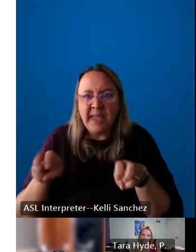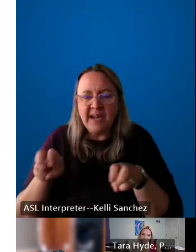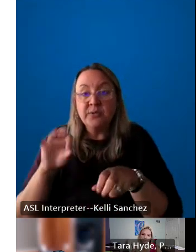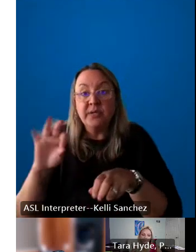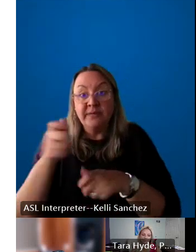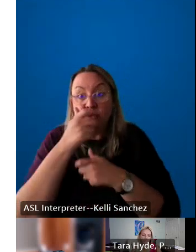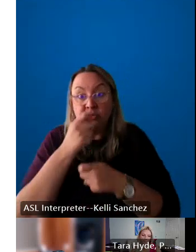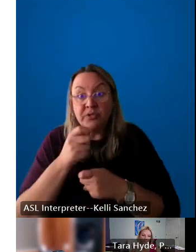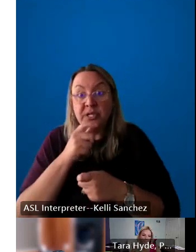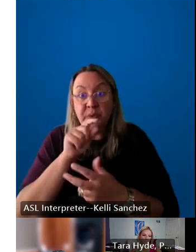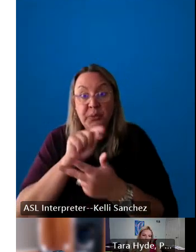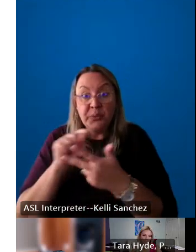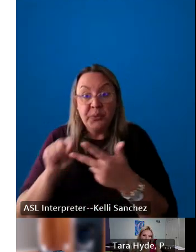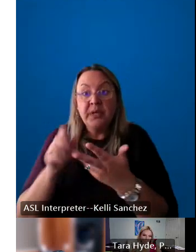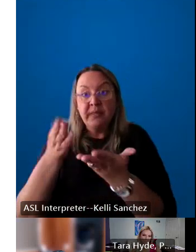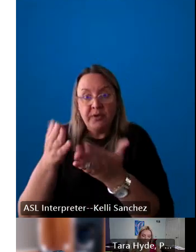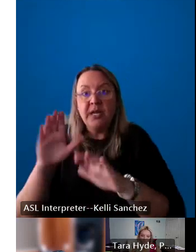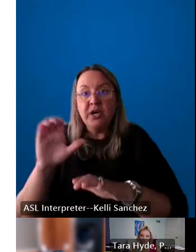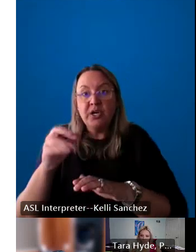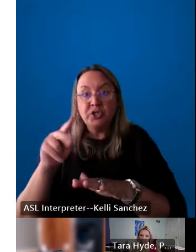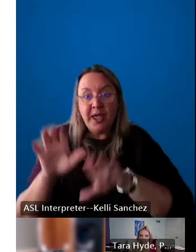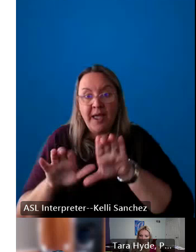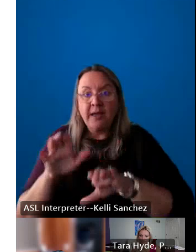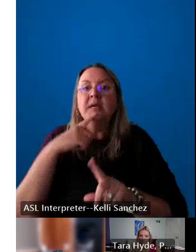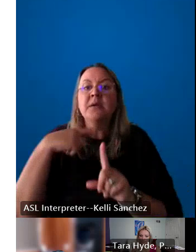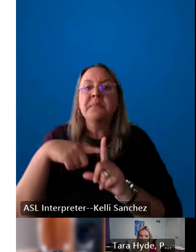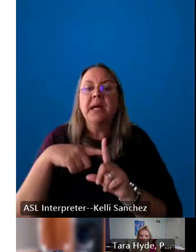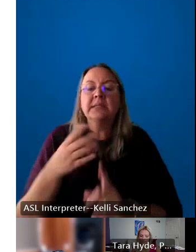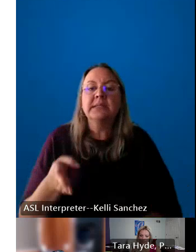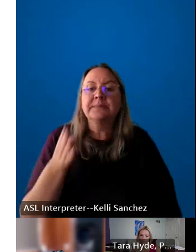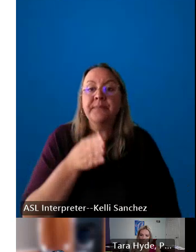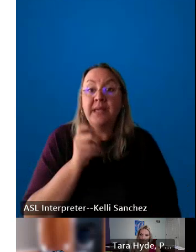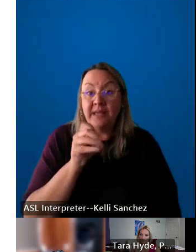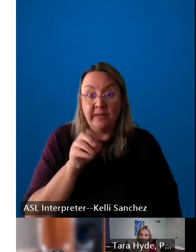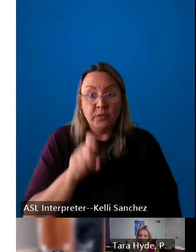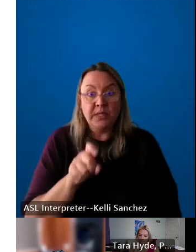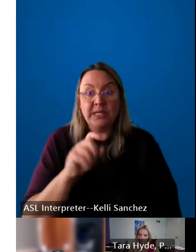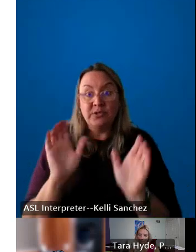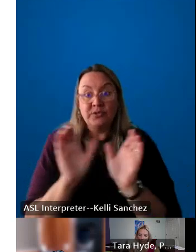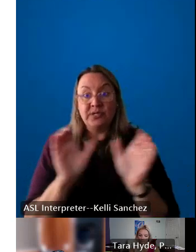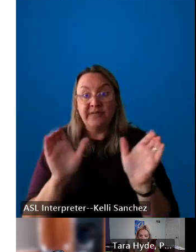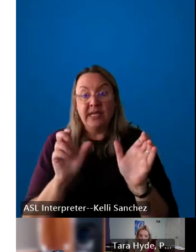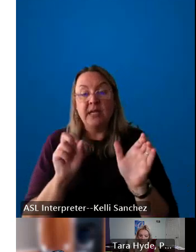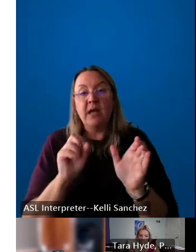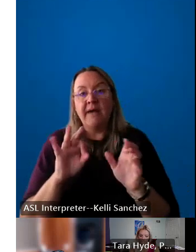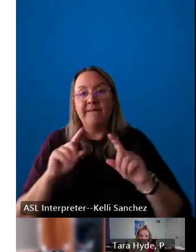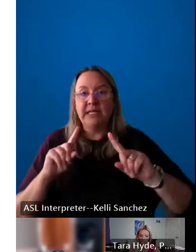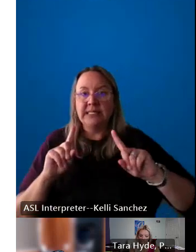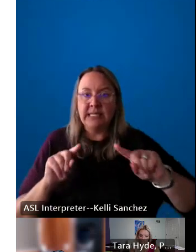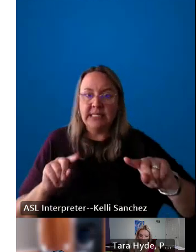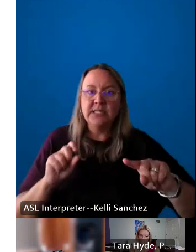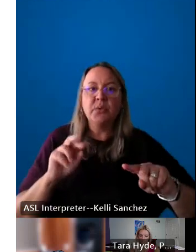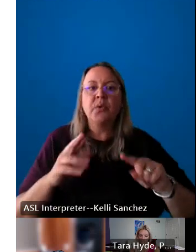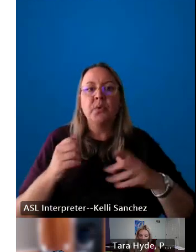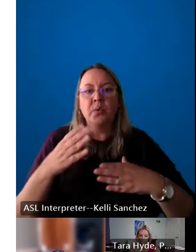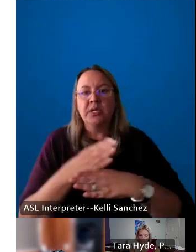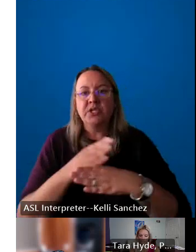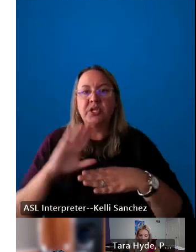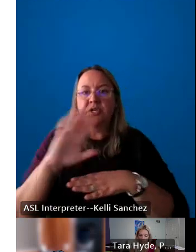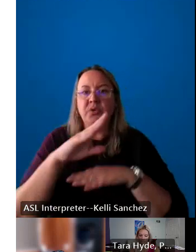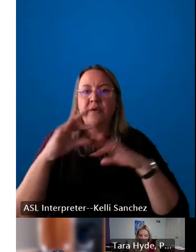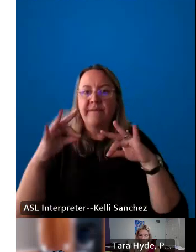interested, that is in our chat. Also, if you need a certificate or attendance, or if you want to share your